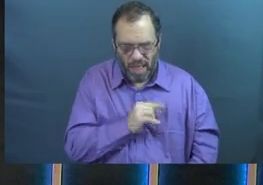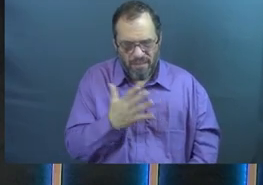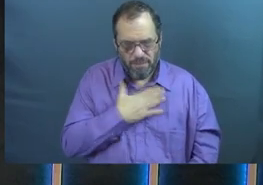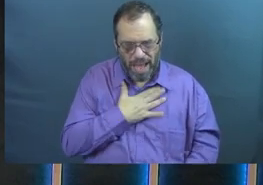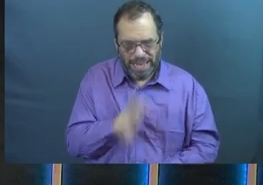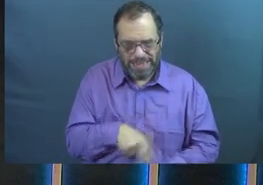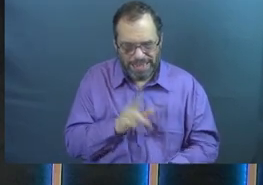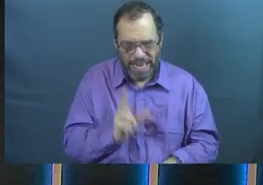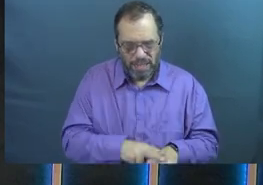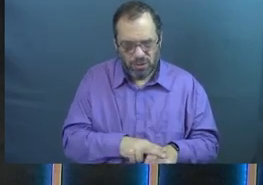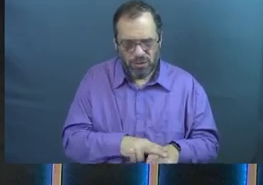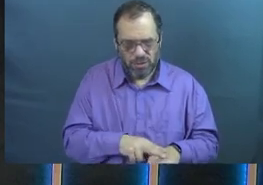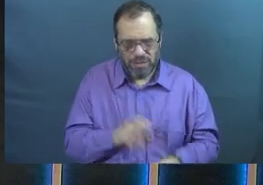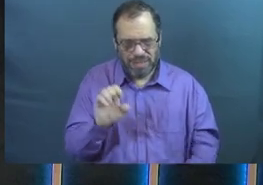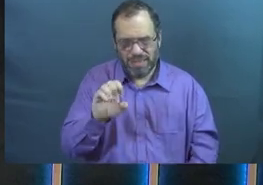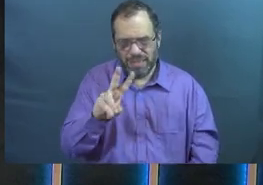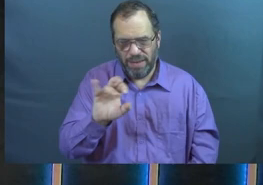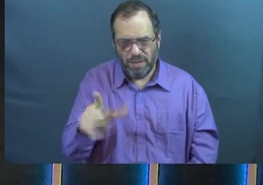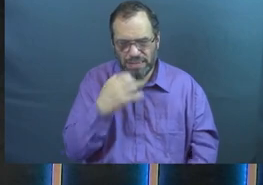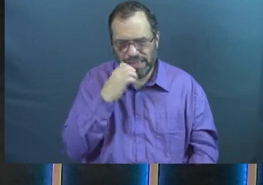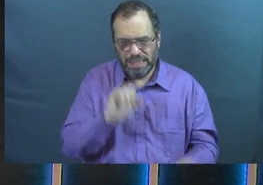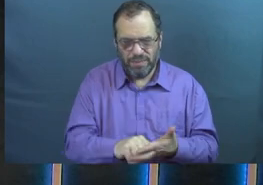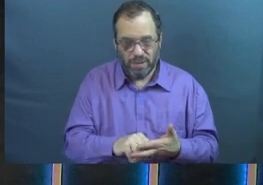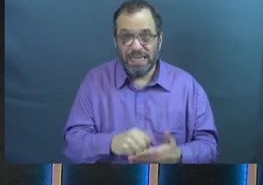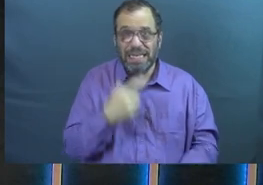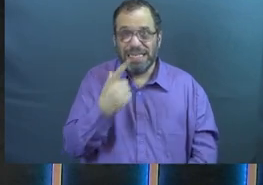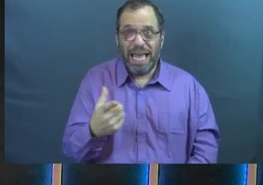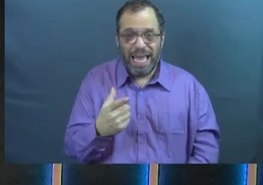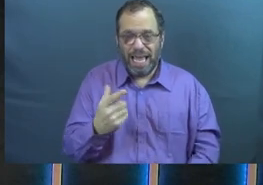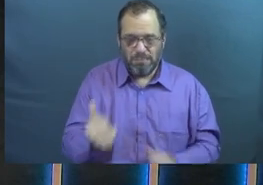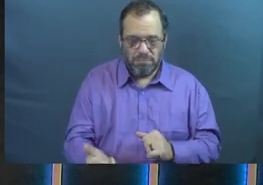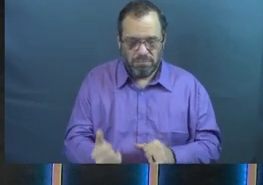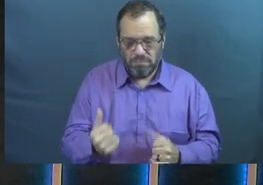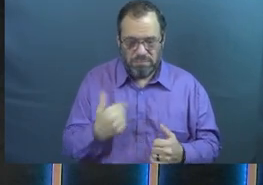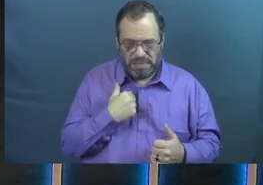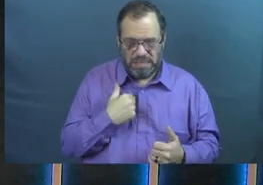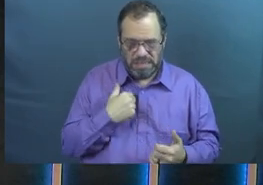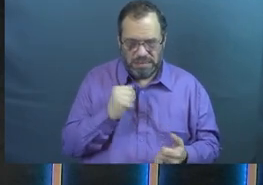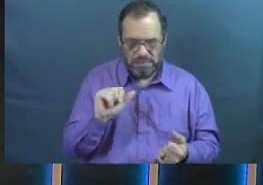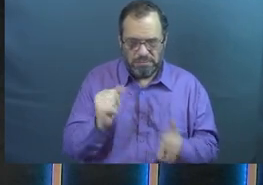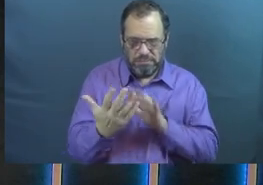own nature's evil. He's saying I started to face myself.